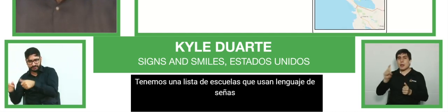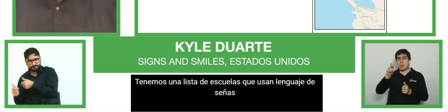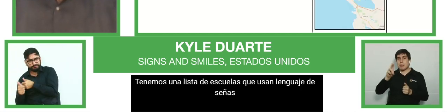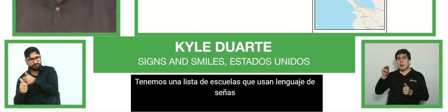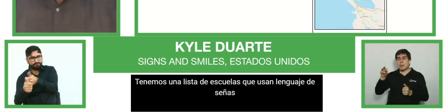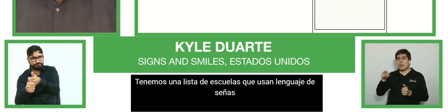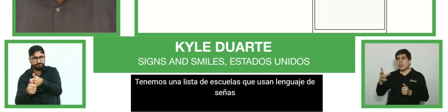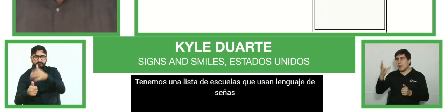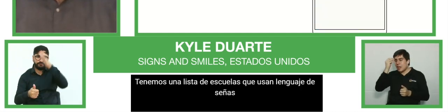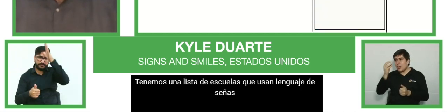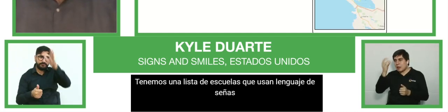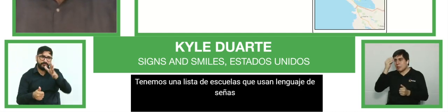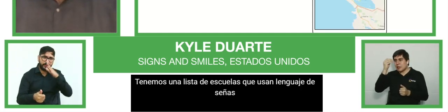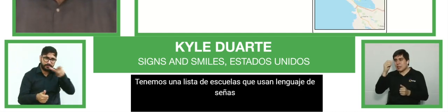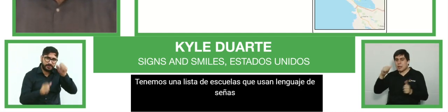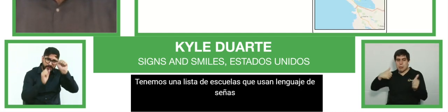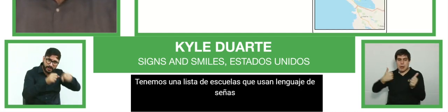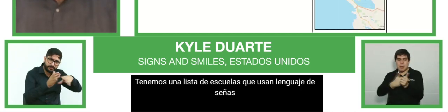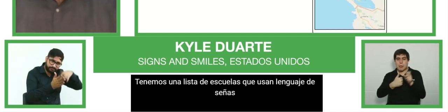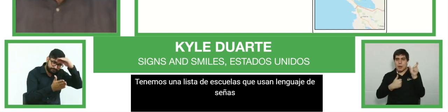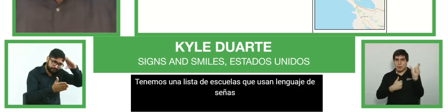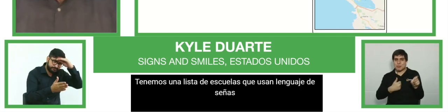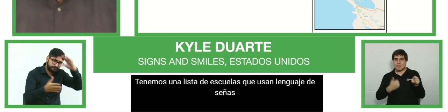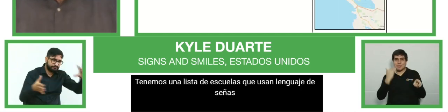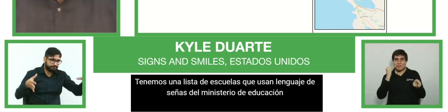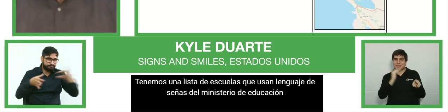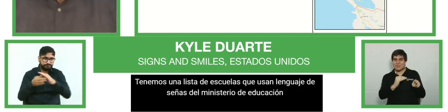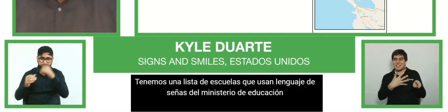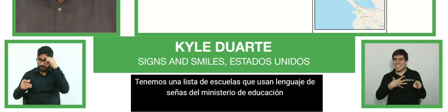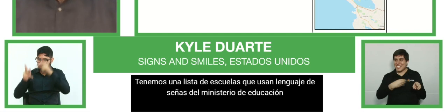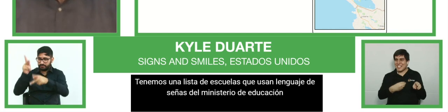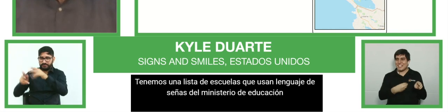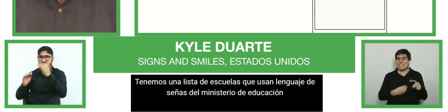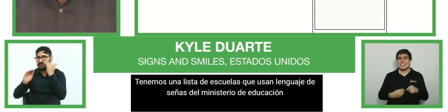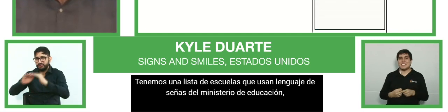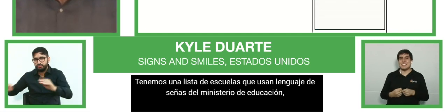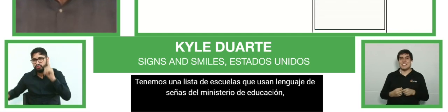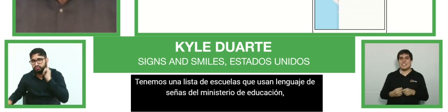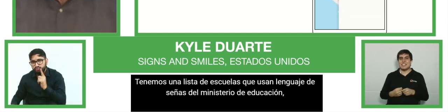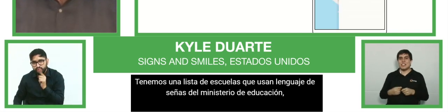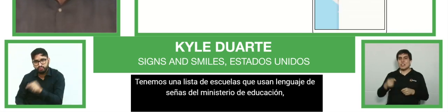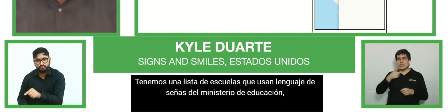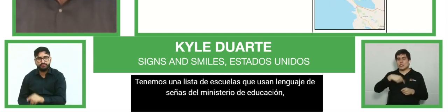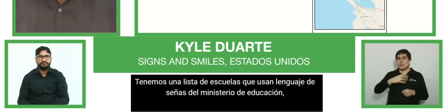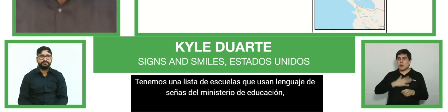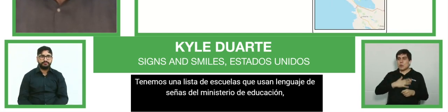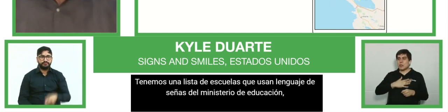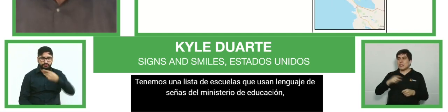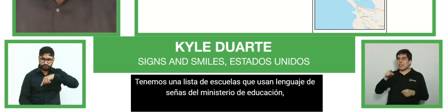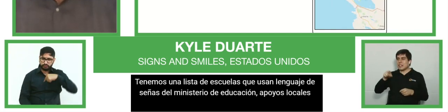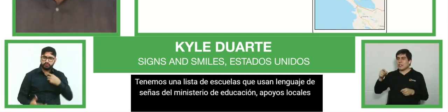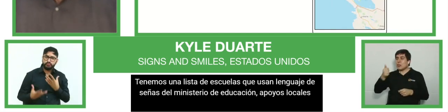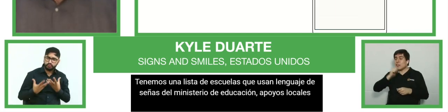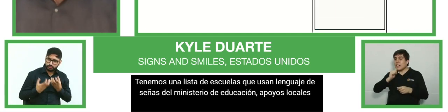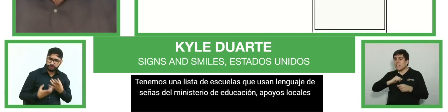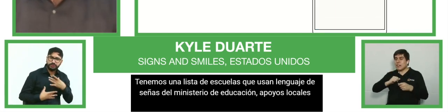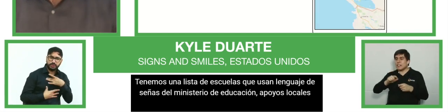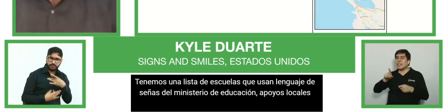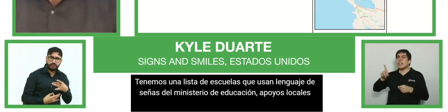the resources necessary in their local jurisdictions in order to best support their children. Next